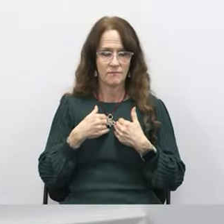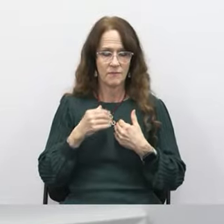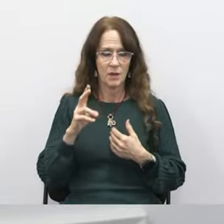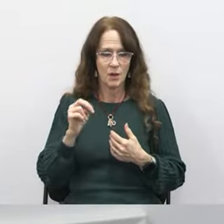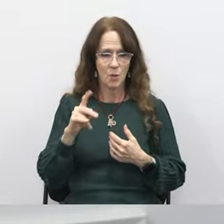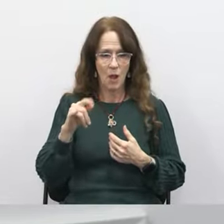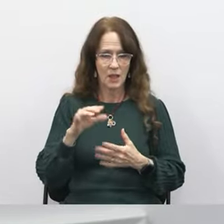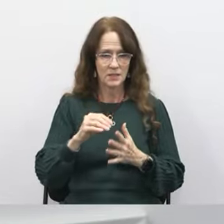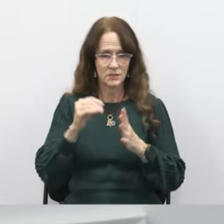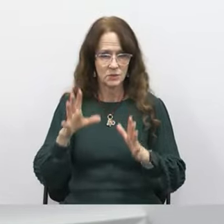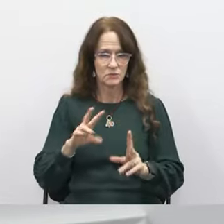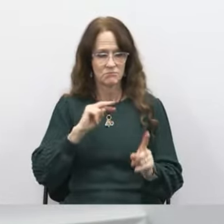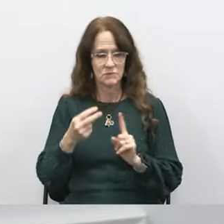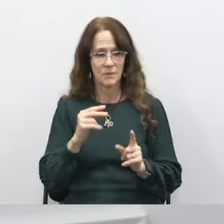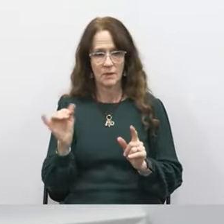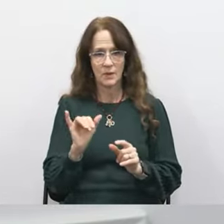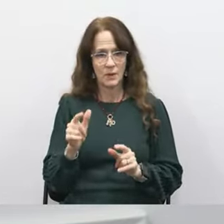well.